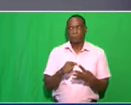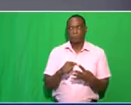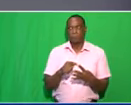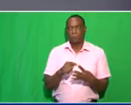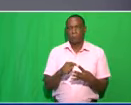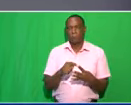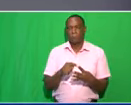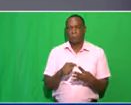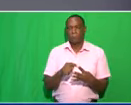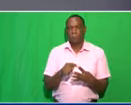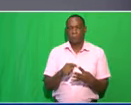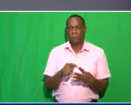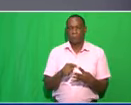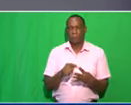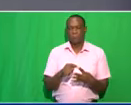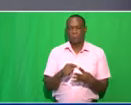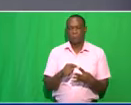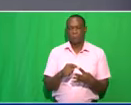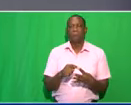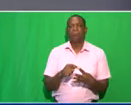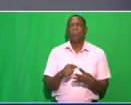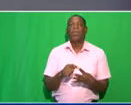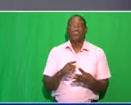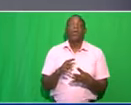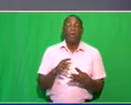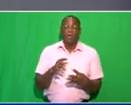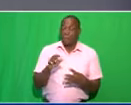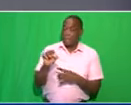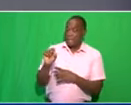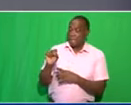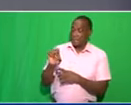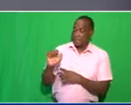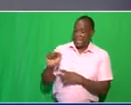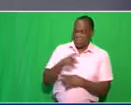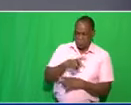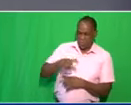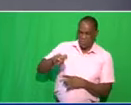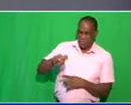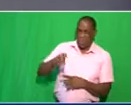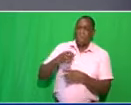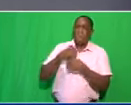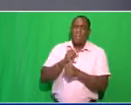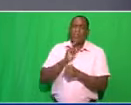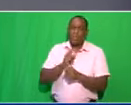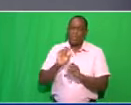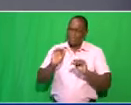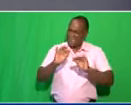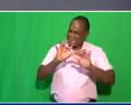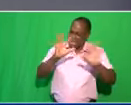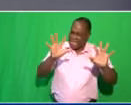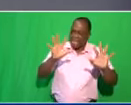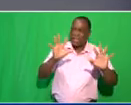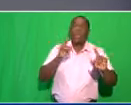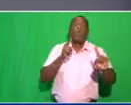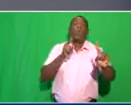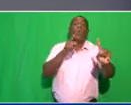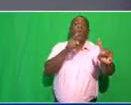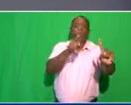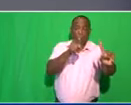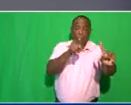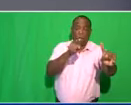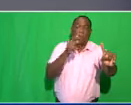outcomes of the secondary entrance assessment transfers, placement, assessment